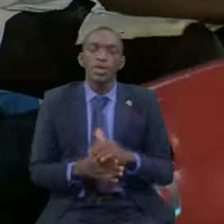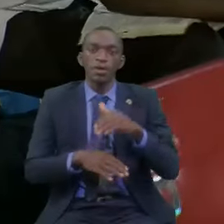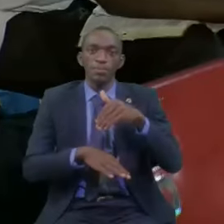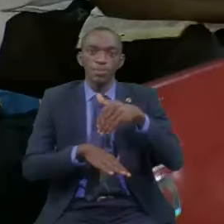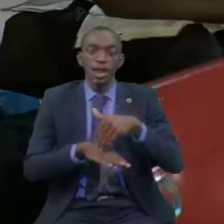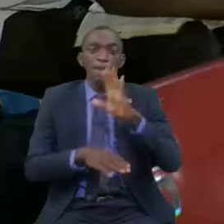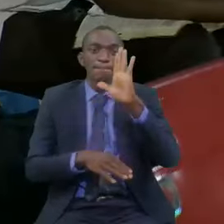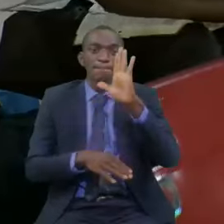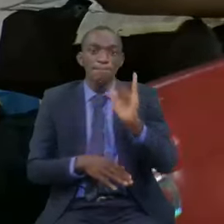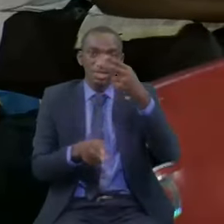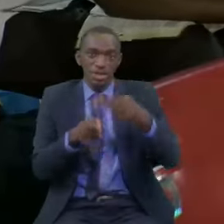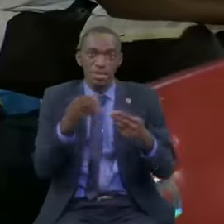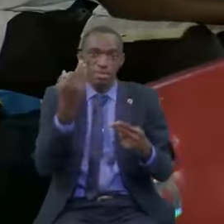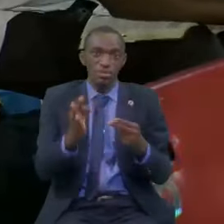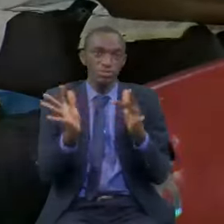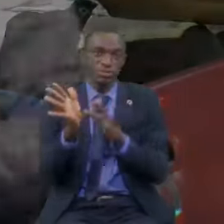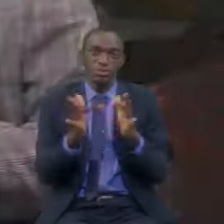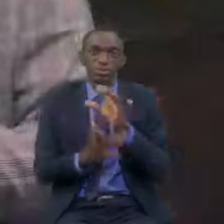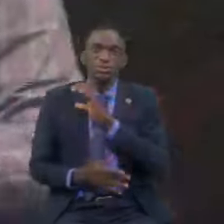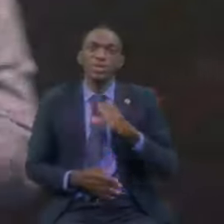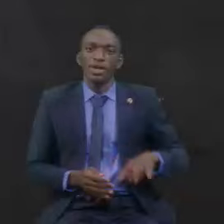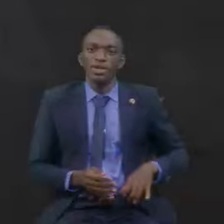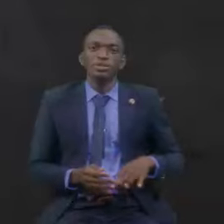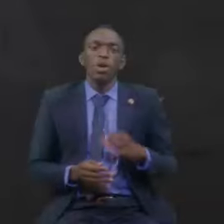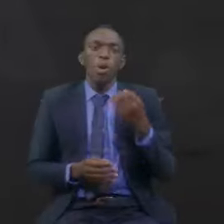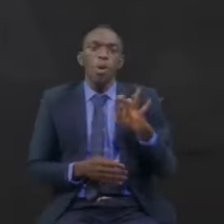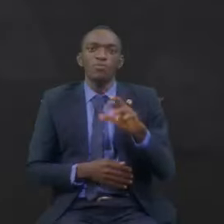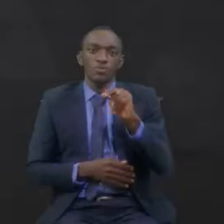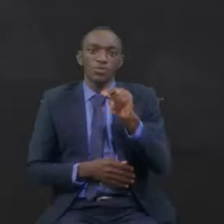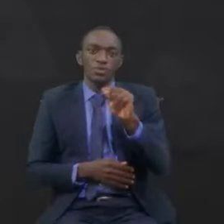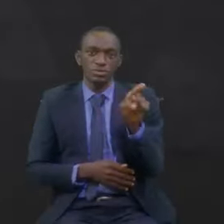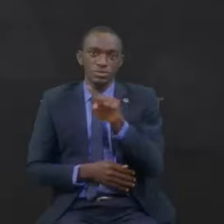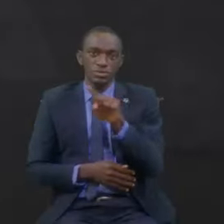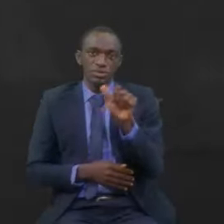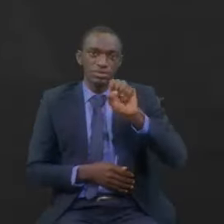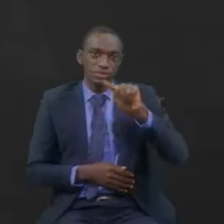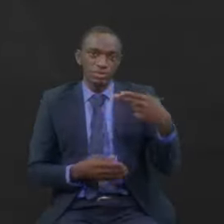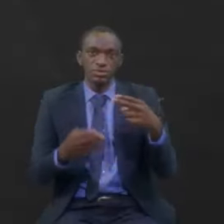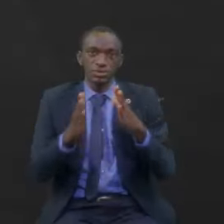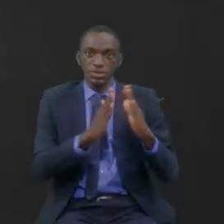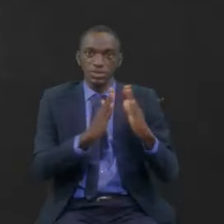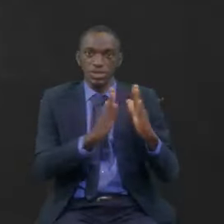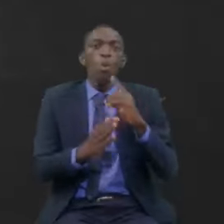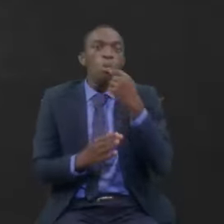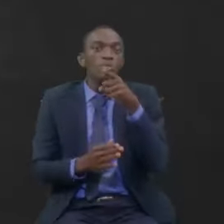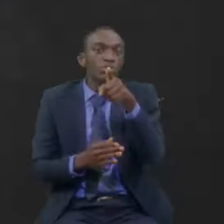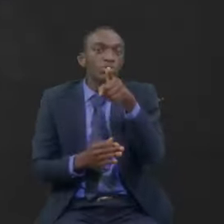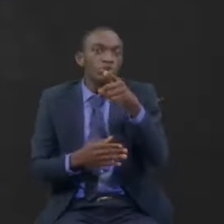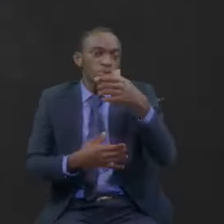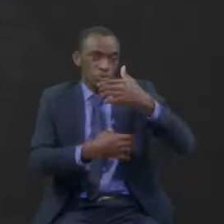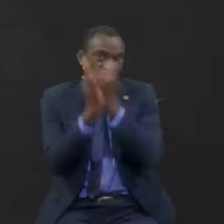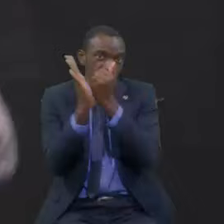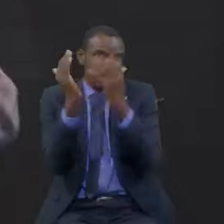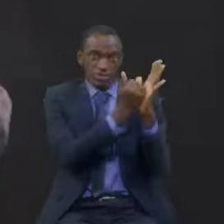Jesus Christ of Nazareth, whom ye crucified, whom God raised from